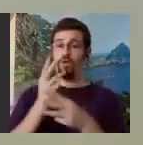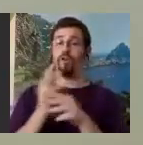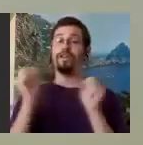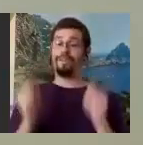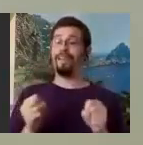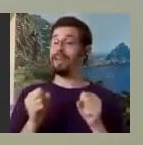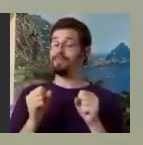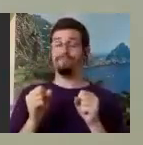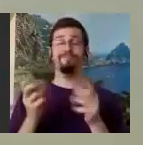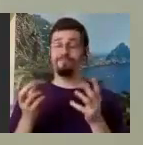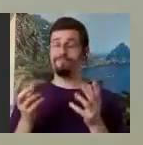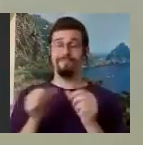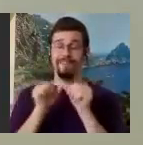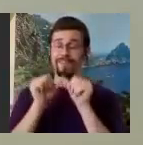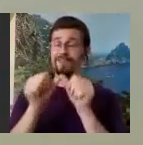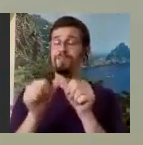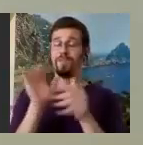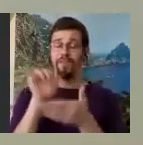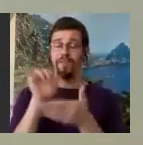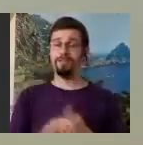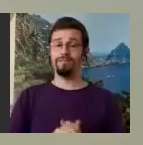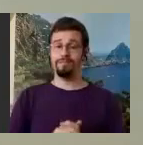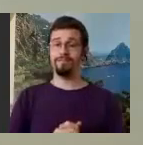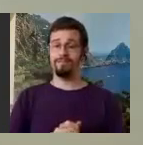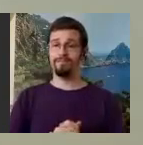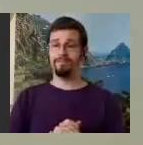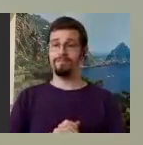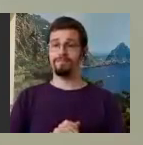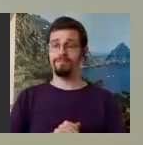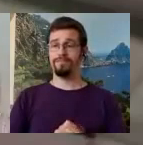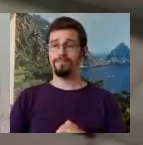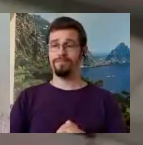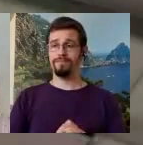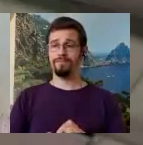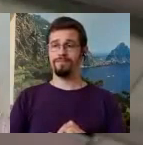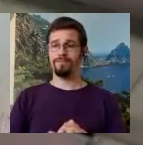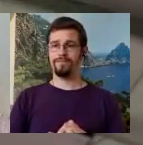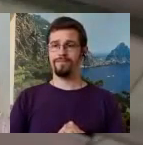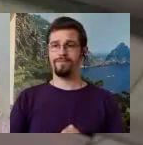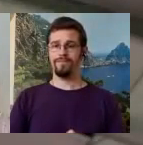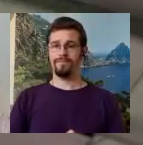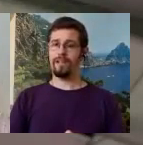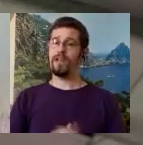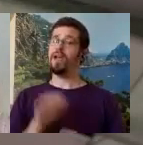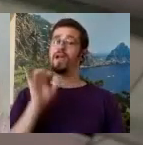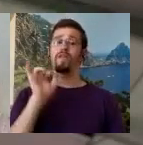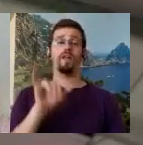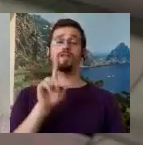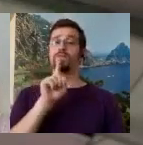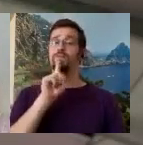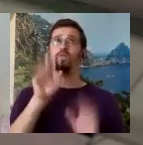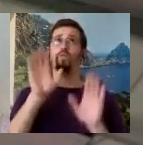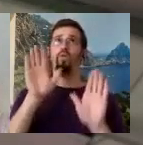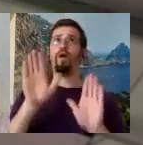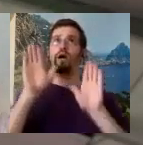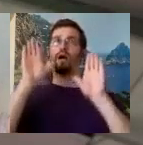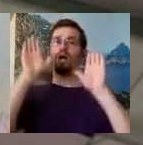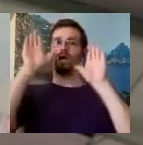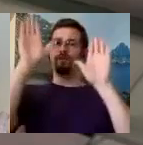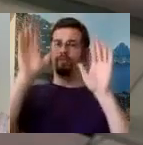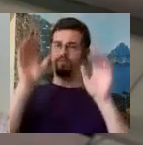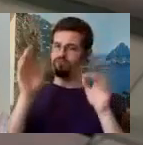writing, and perhaps in the future we can expand it much more so that the whole world incorporates